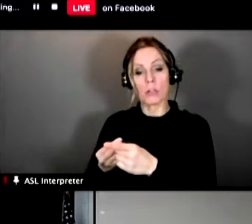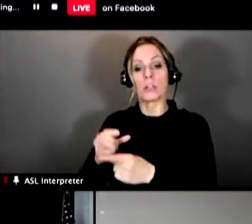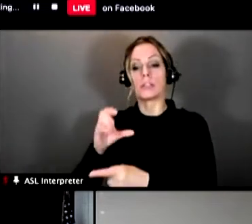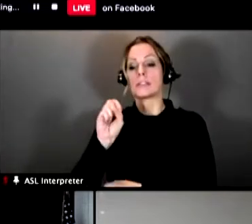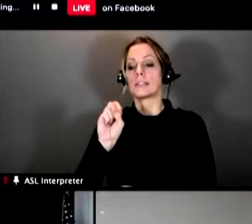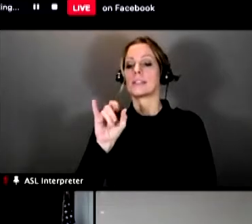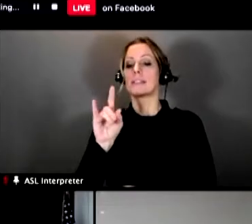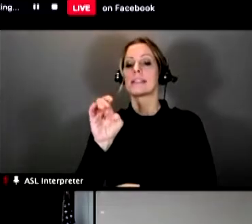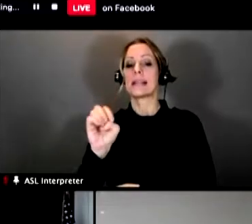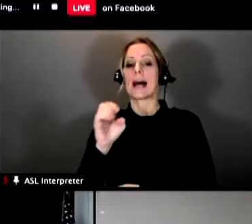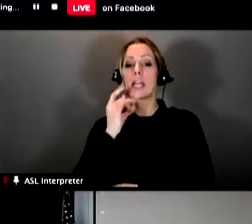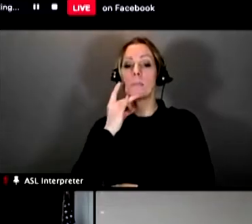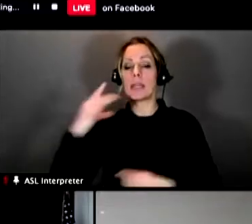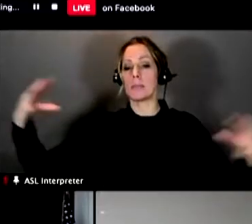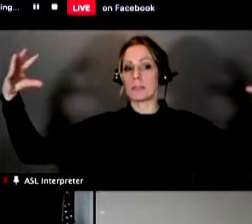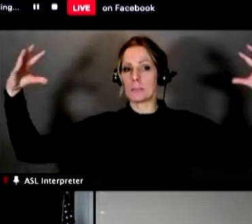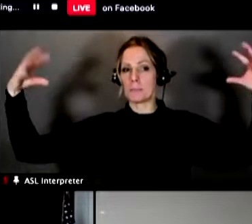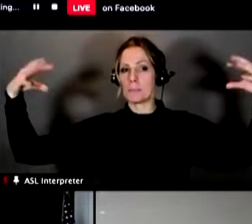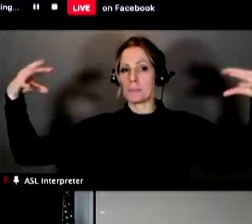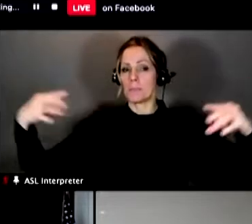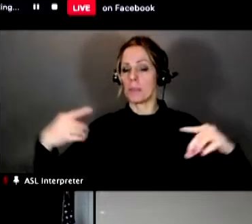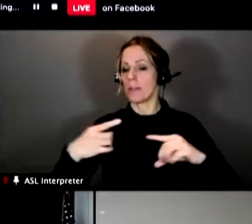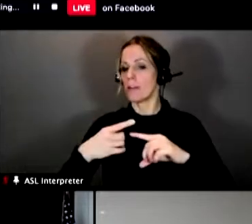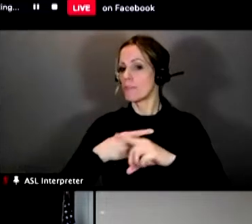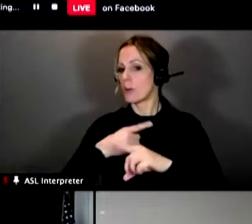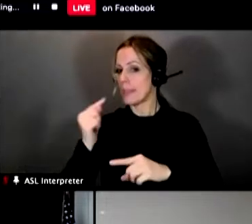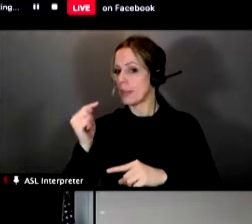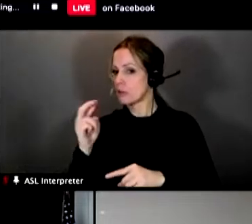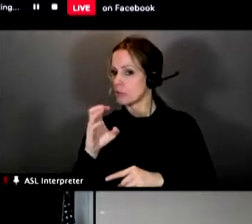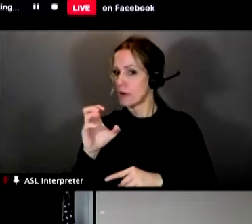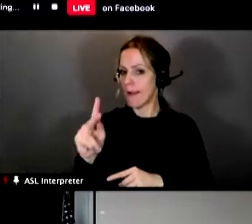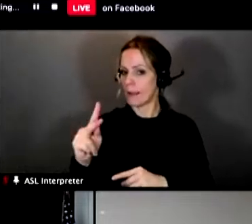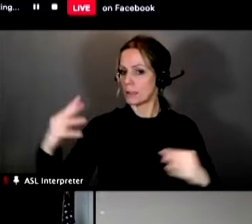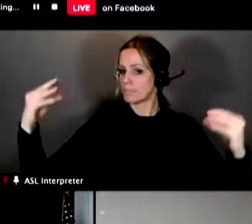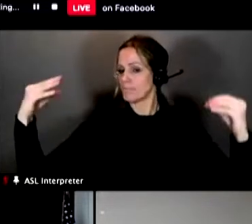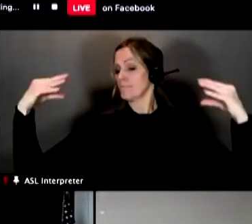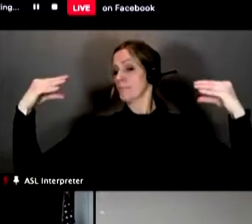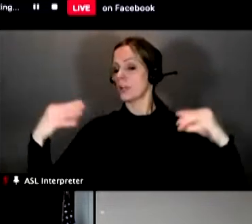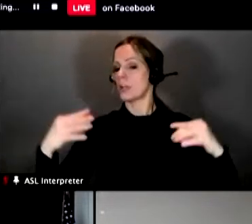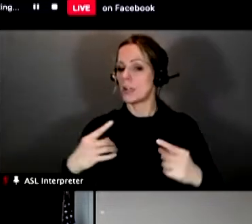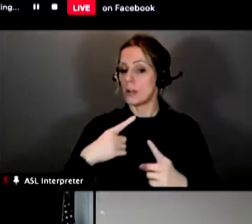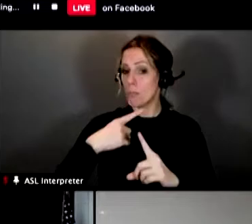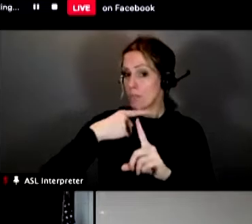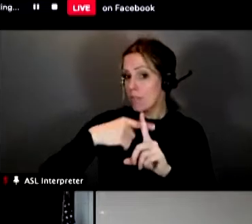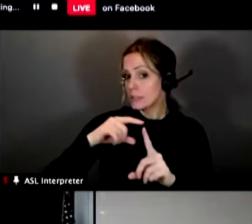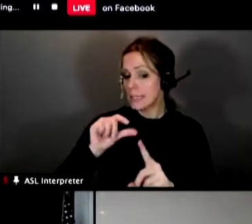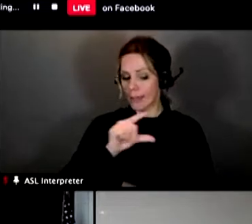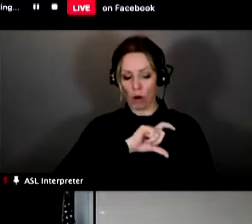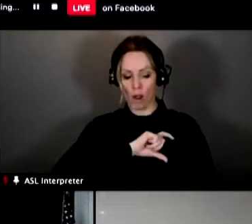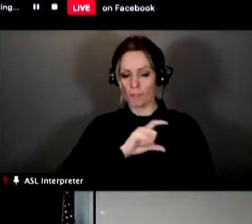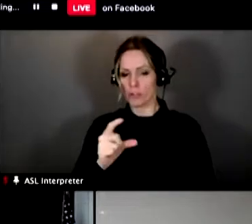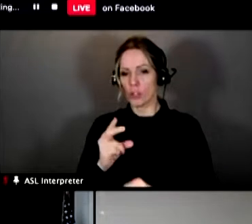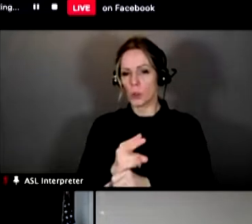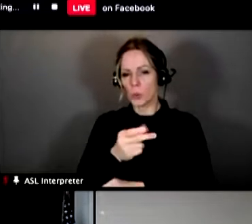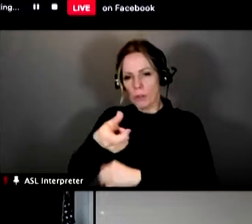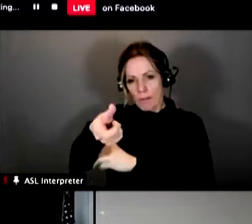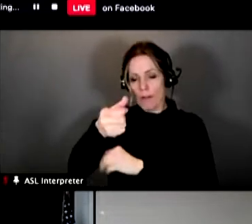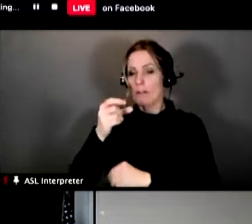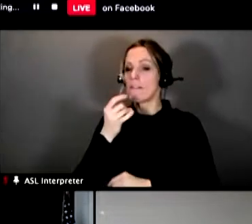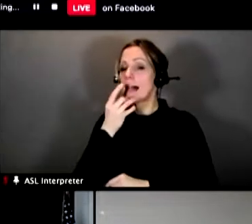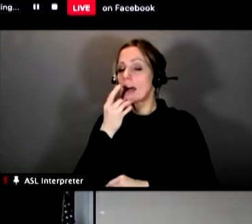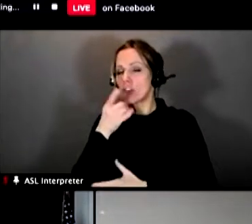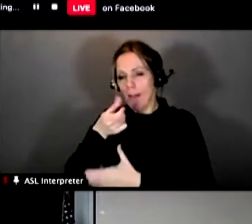onto me from the truck that they were driving, but one of the officers began to use a flashlight to make